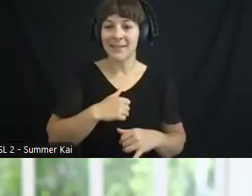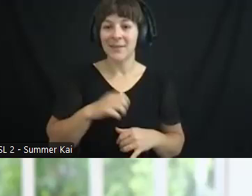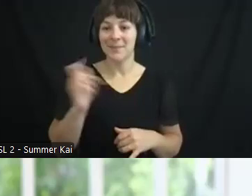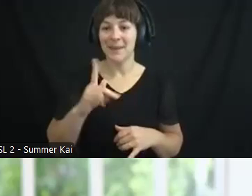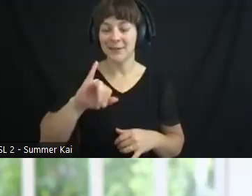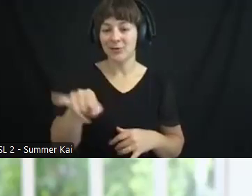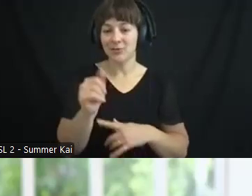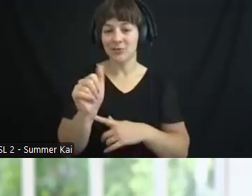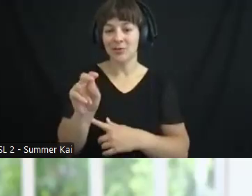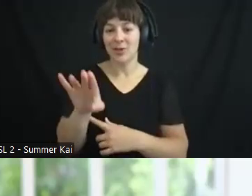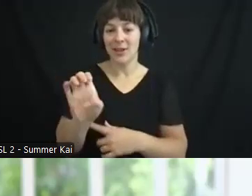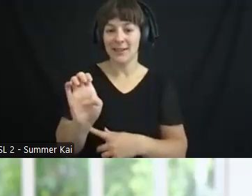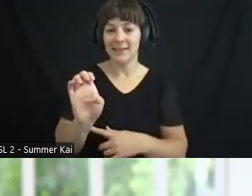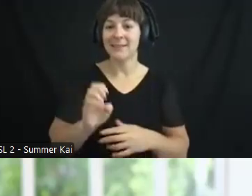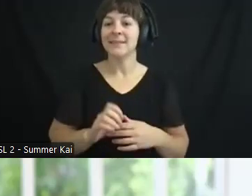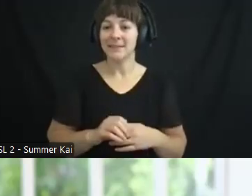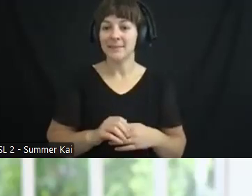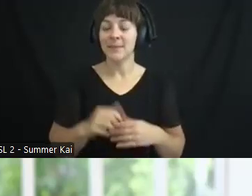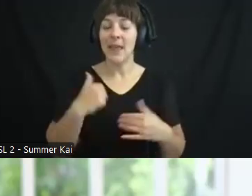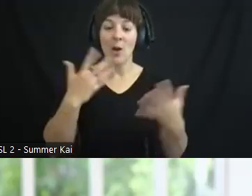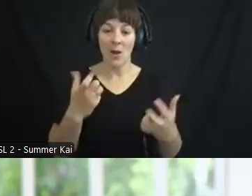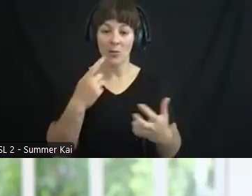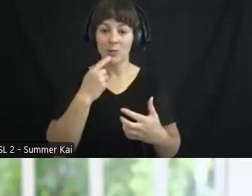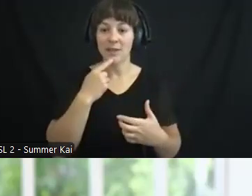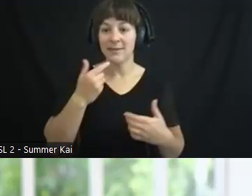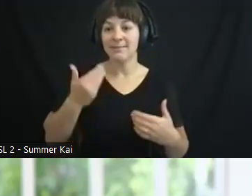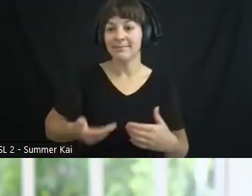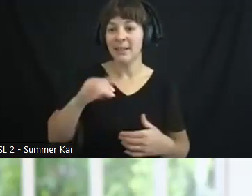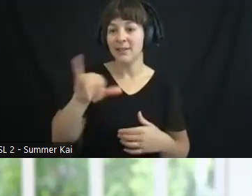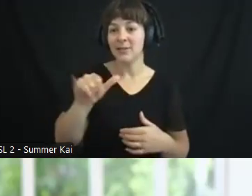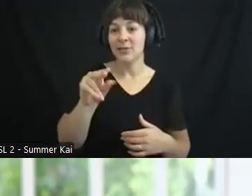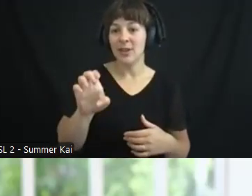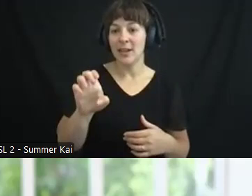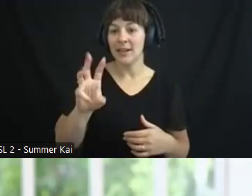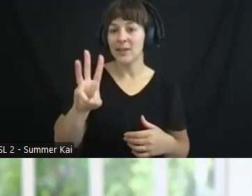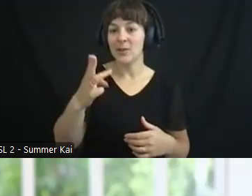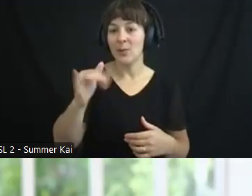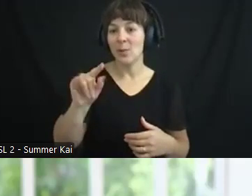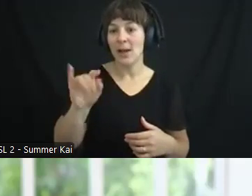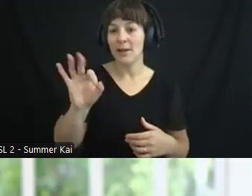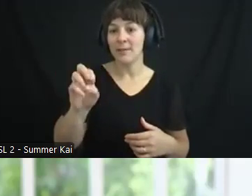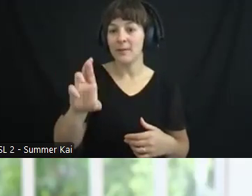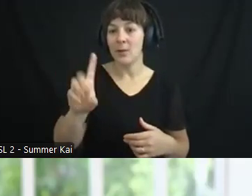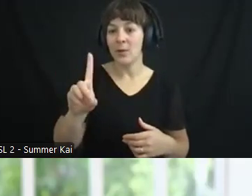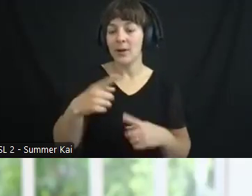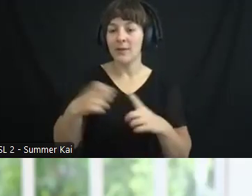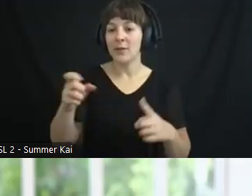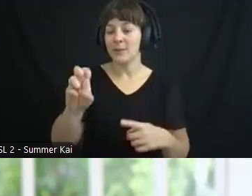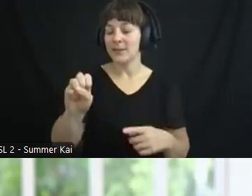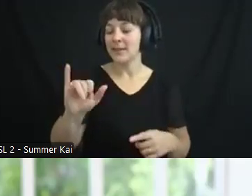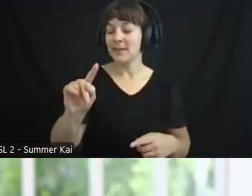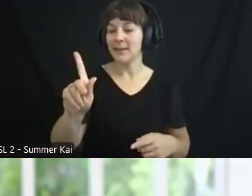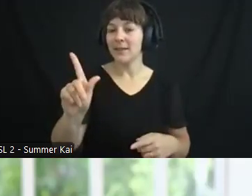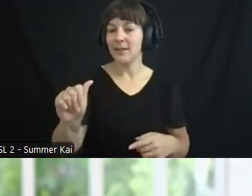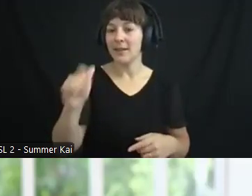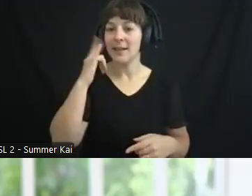back. I just wanted to say this is Janie Whiteford from SECA, California IHSS Consumer Alliance.